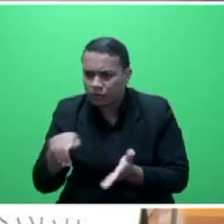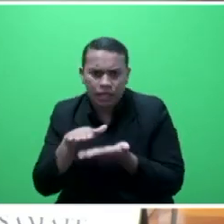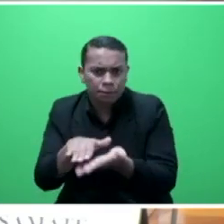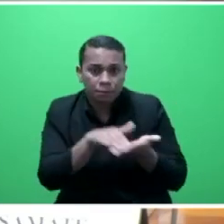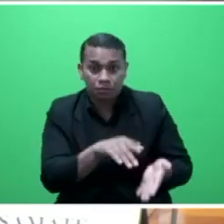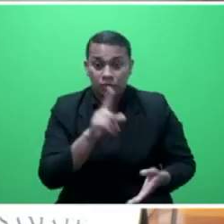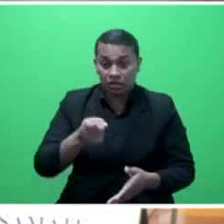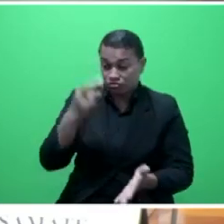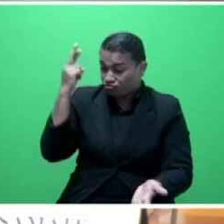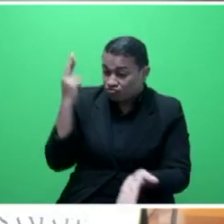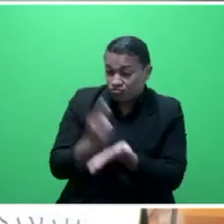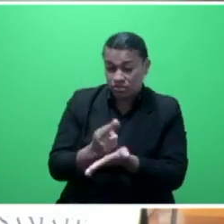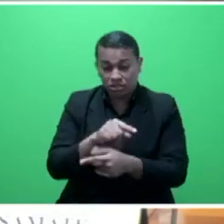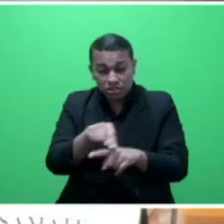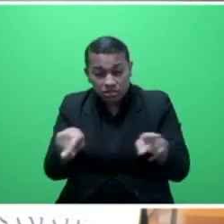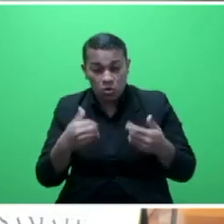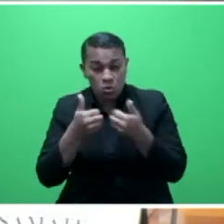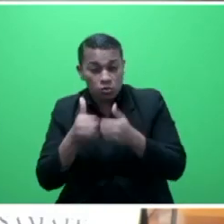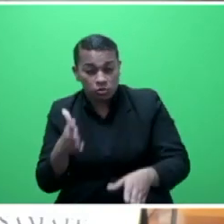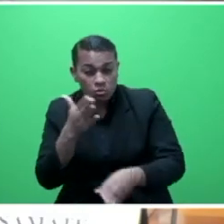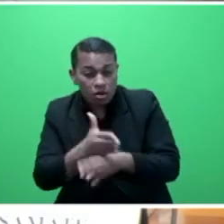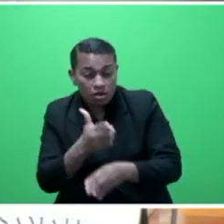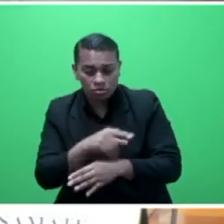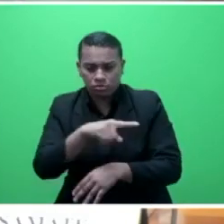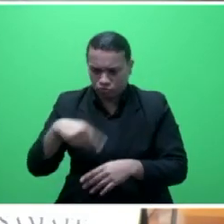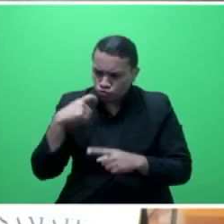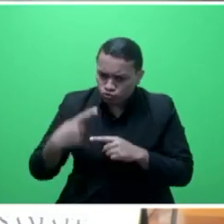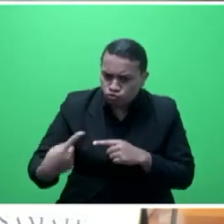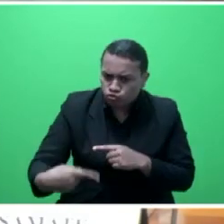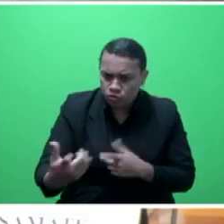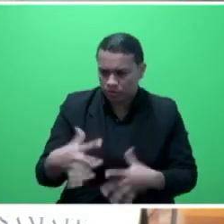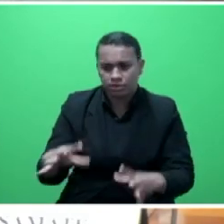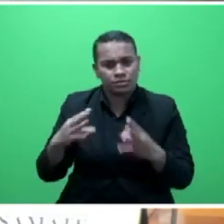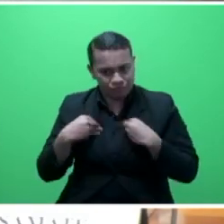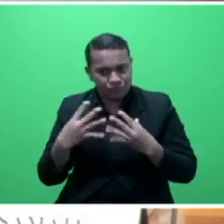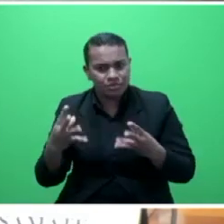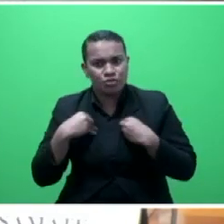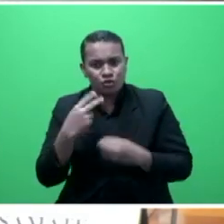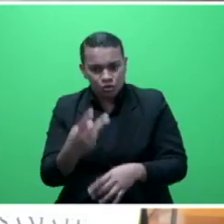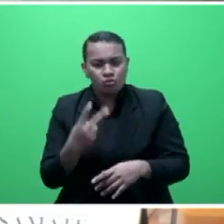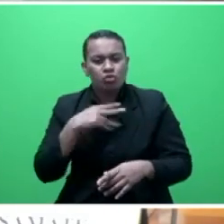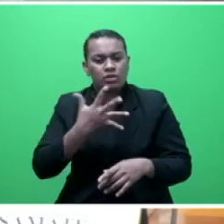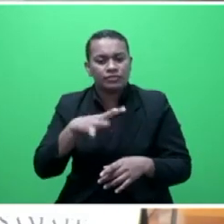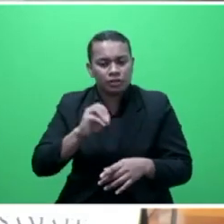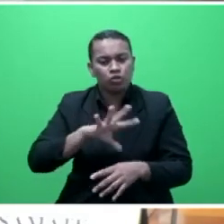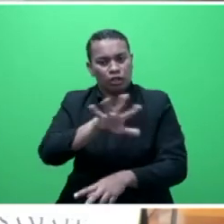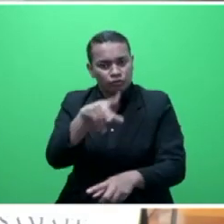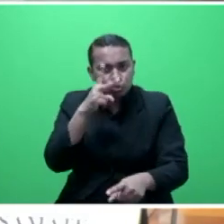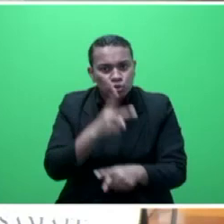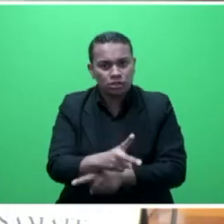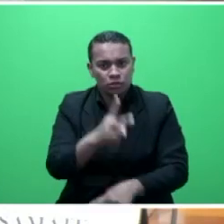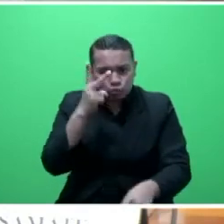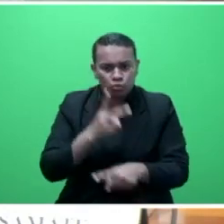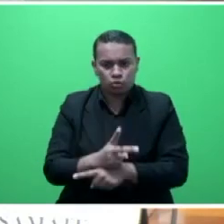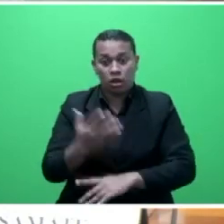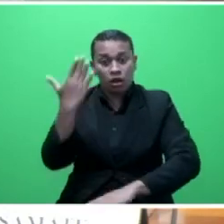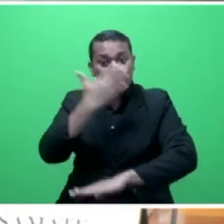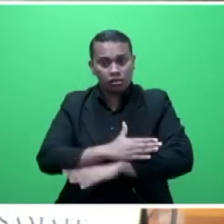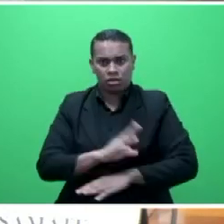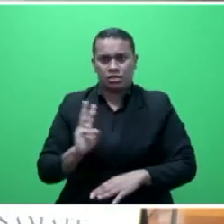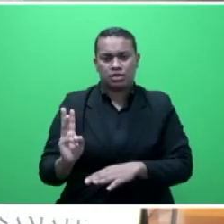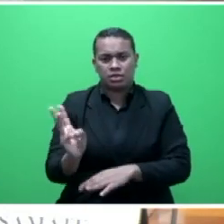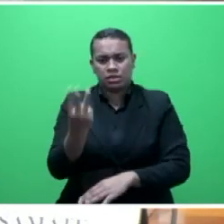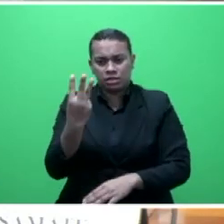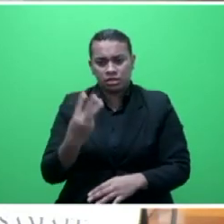due to COVID-19 will continue to receive $220 per fortnight. Tonight, we are announcing the third phase of our COVID relief